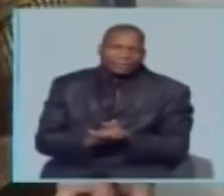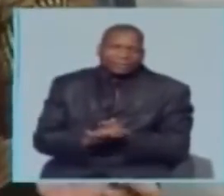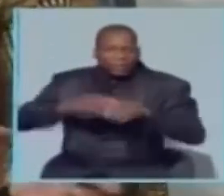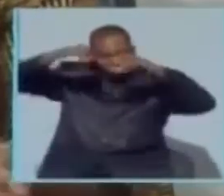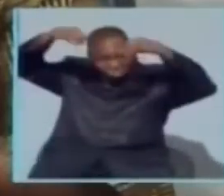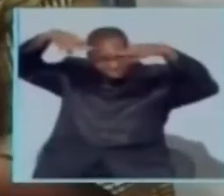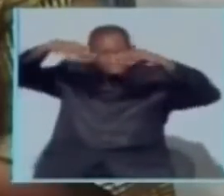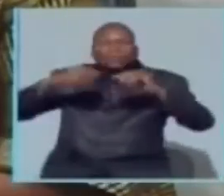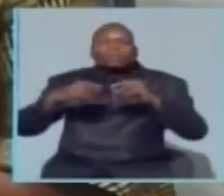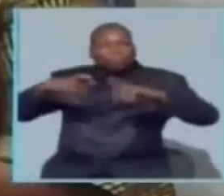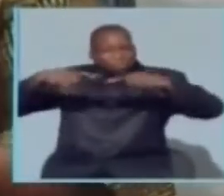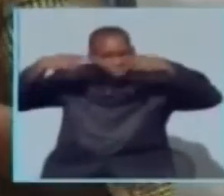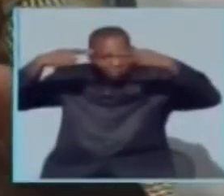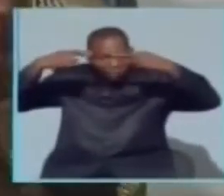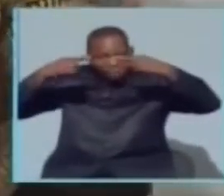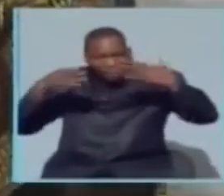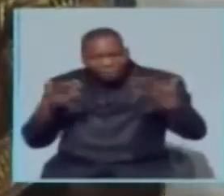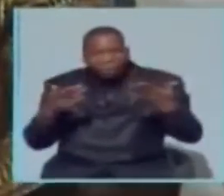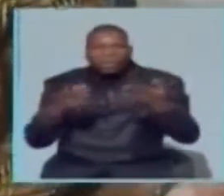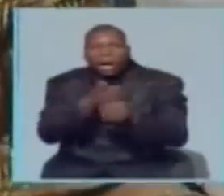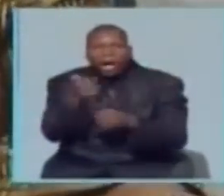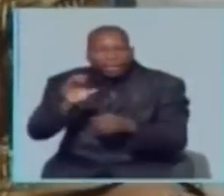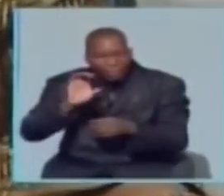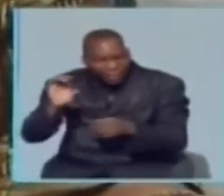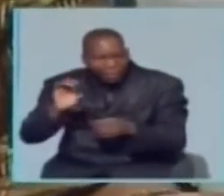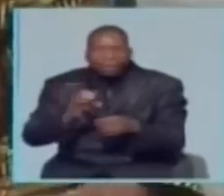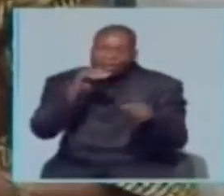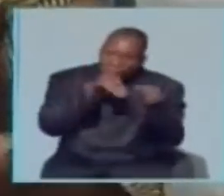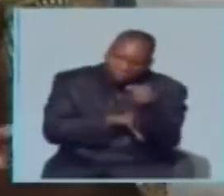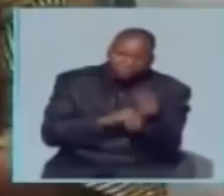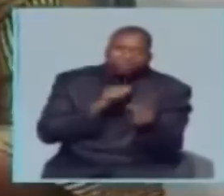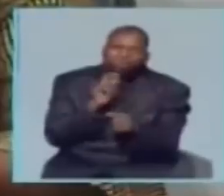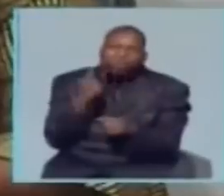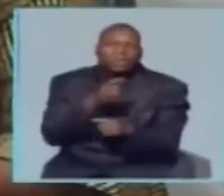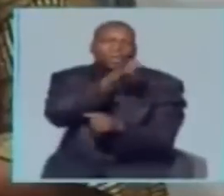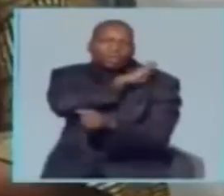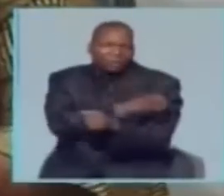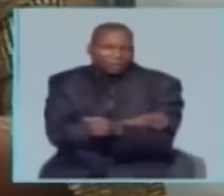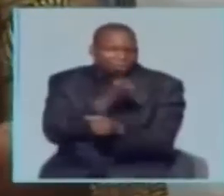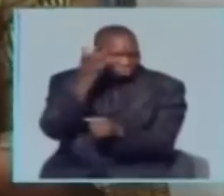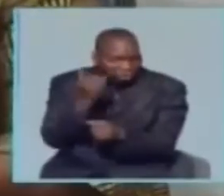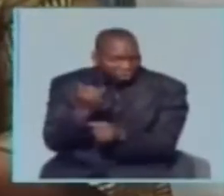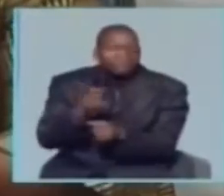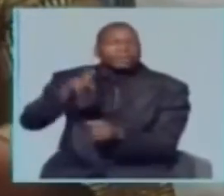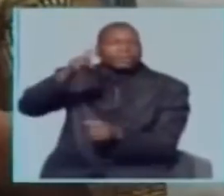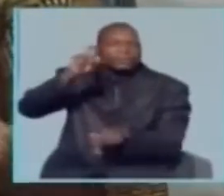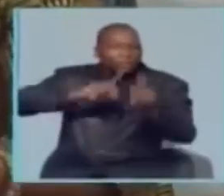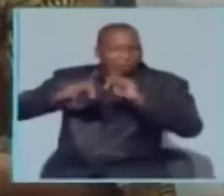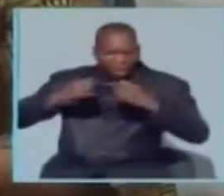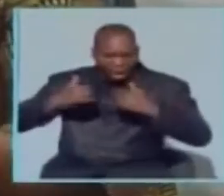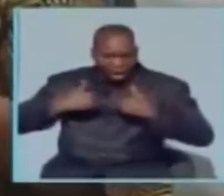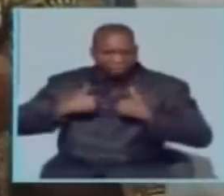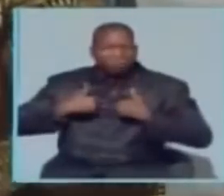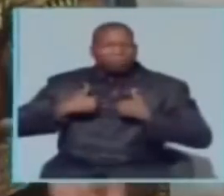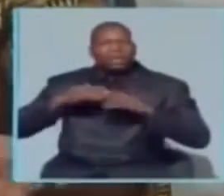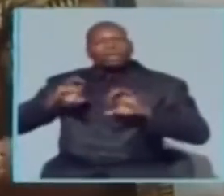for investment, even in other sectors outside energy, because citizens always have needs for health, for